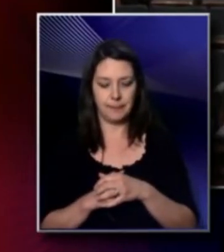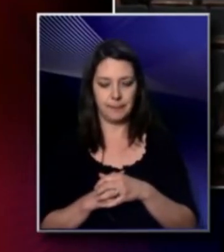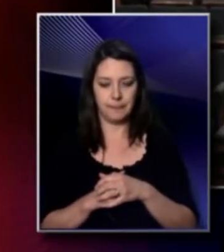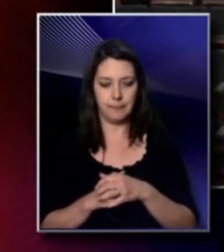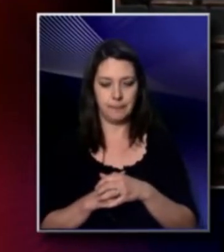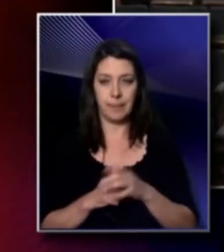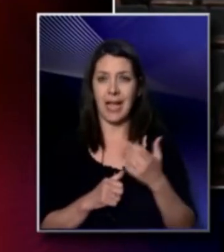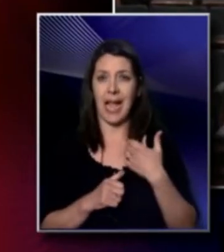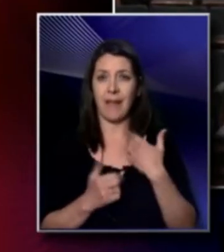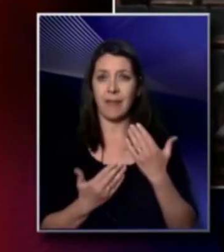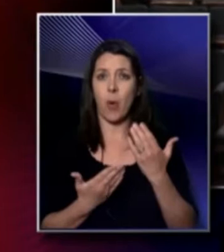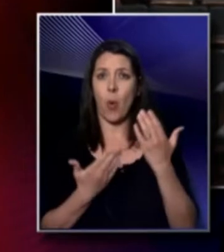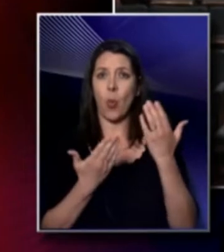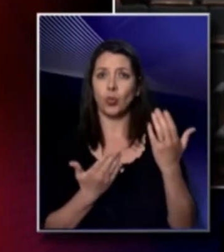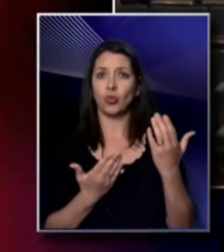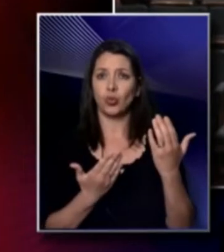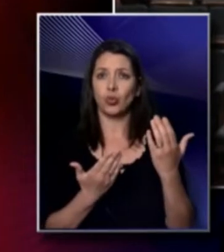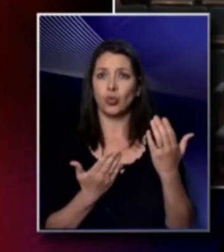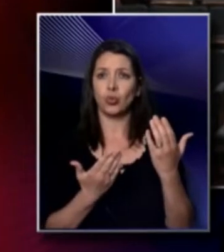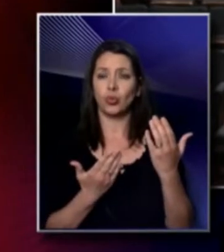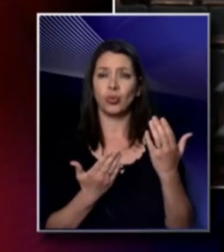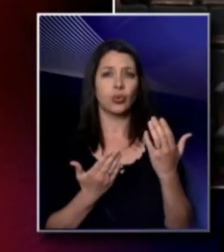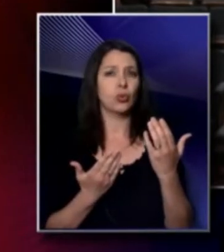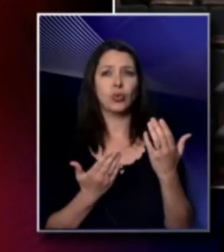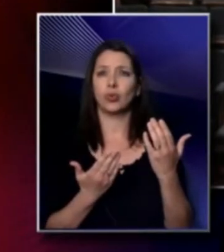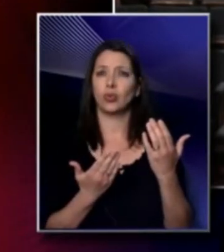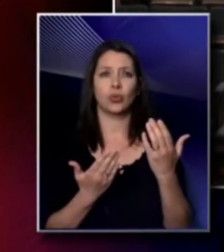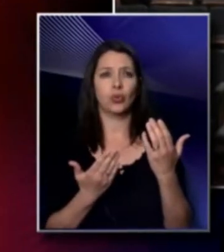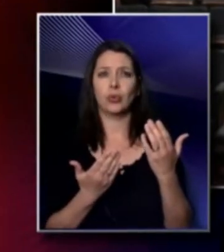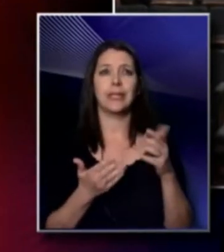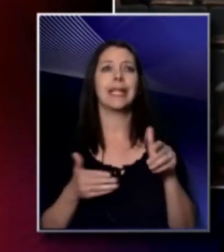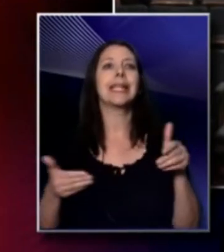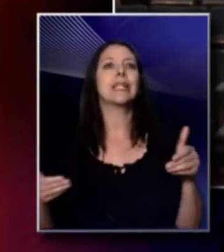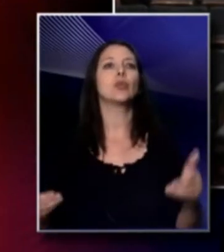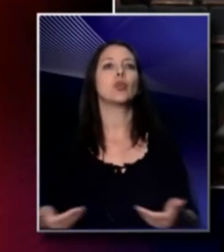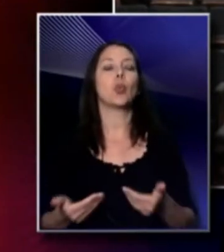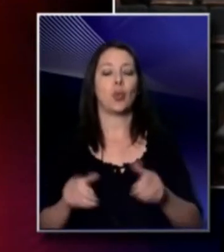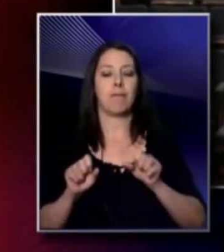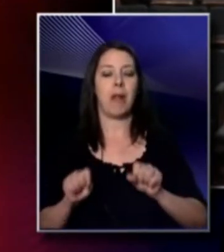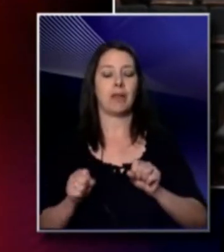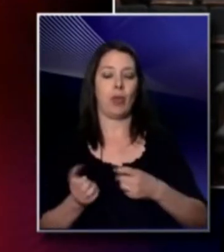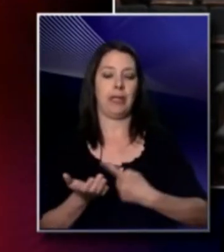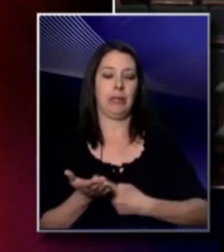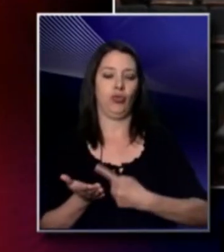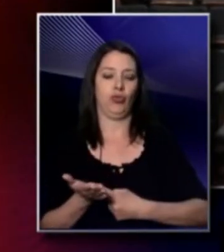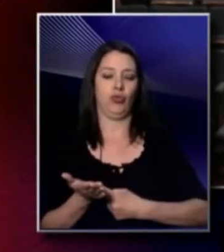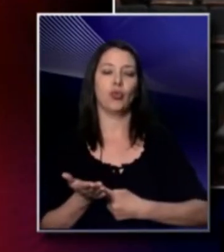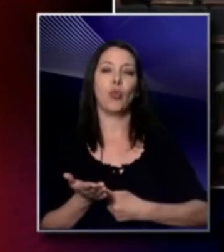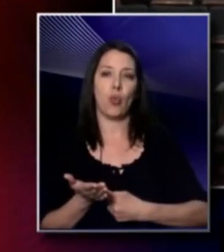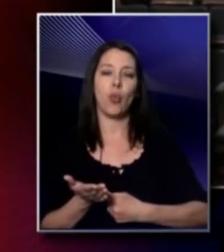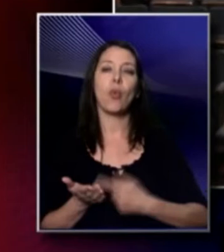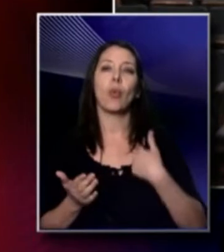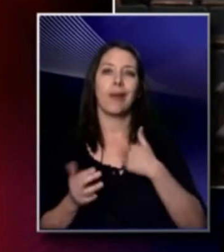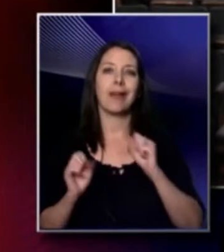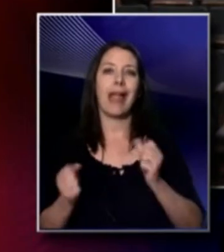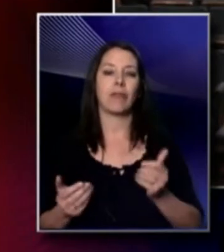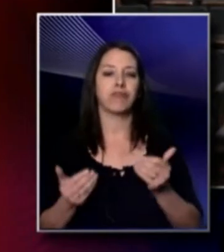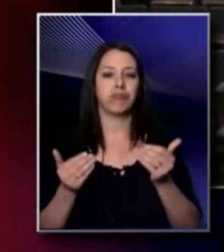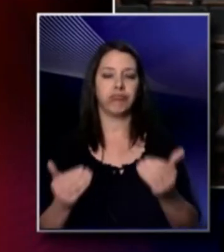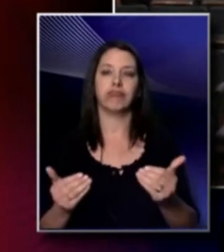Do we have an emotion? Oh, no, that's just a introduction and possible discussion, right? So Yes. we can go on. Okay.